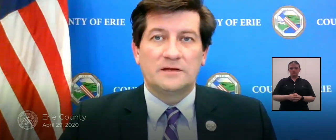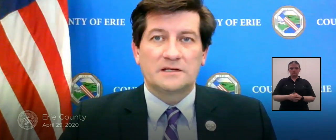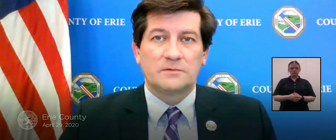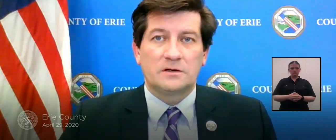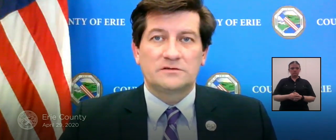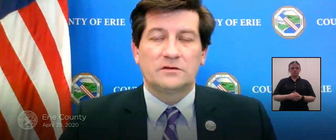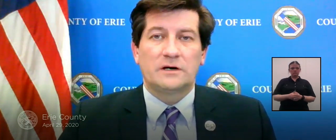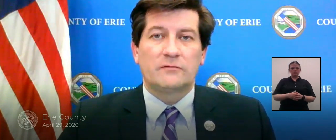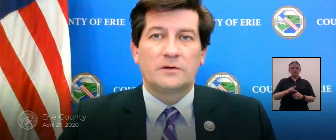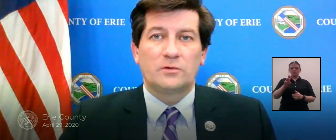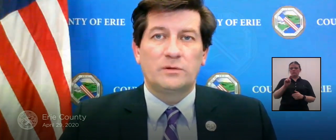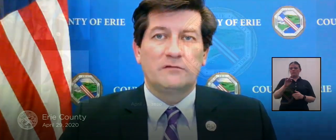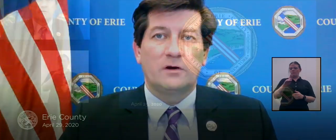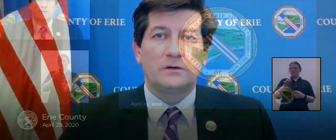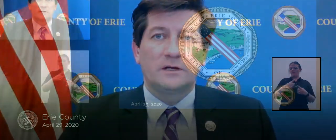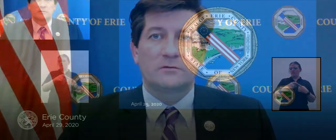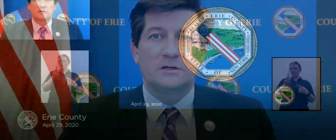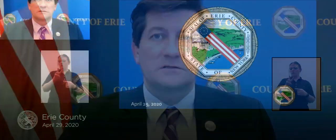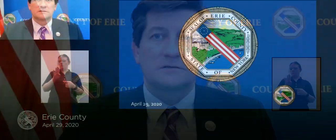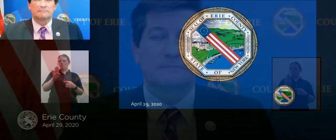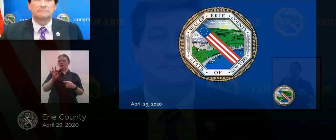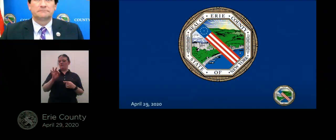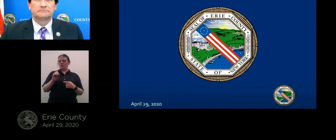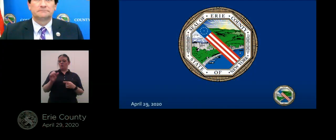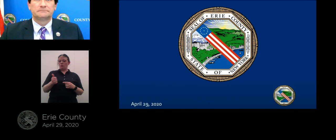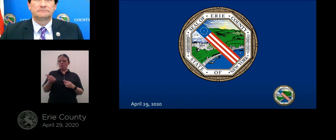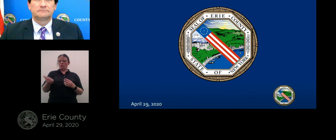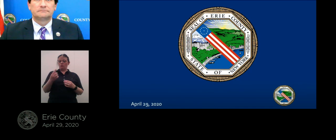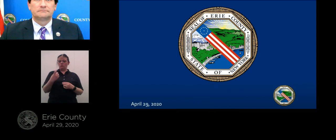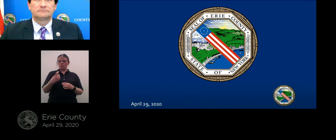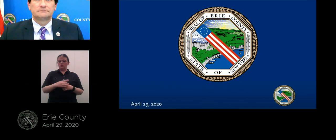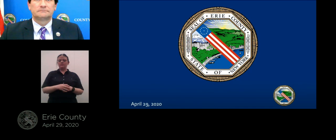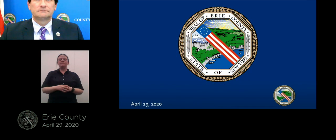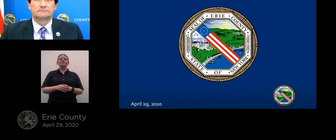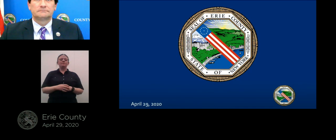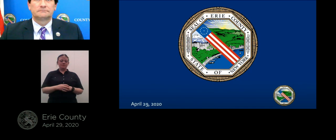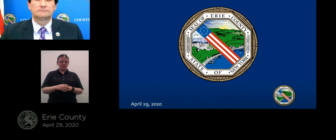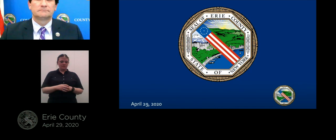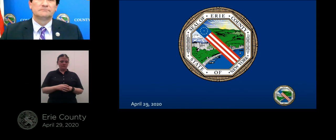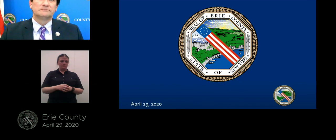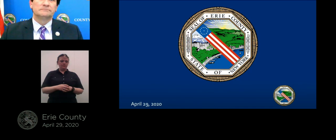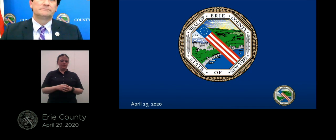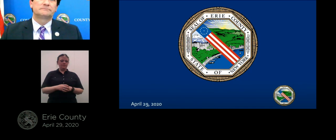Mike Desmond, are you still there from WBFO? Any other questions? Yes, in this